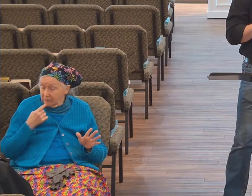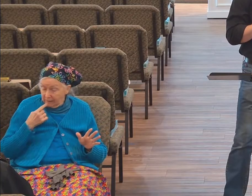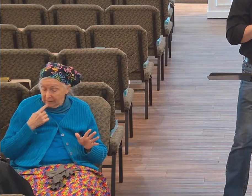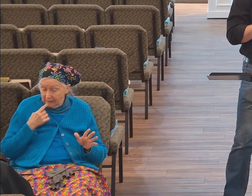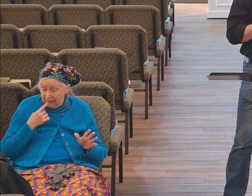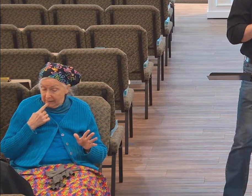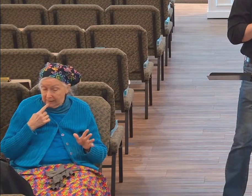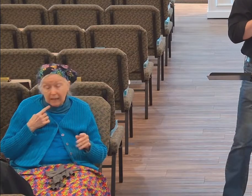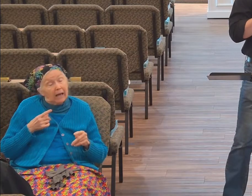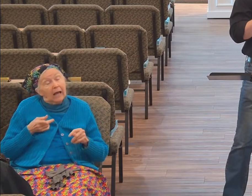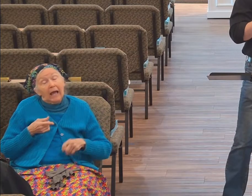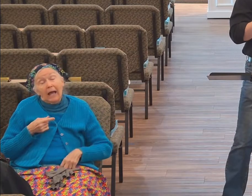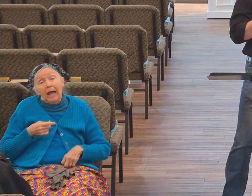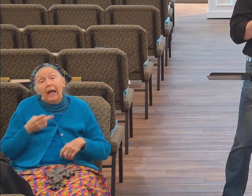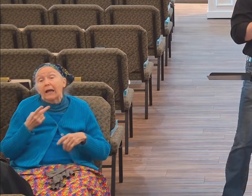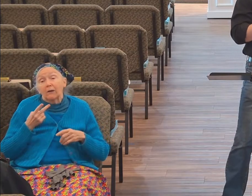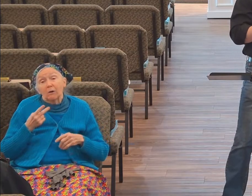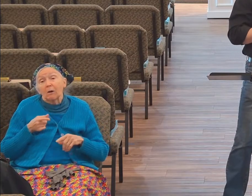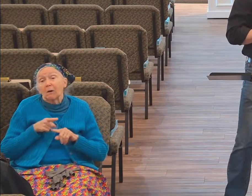Yeah, it's observable.